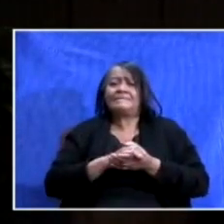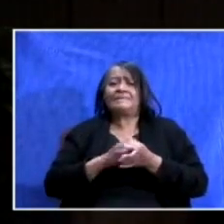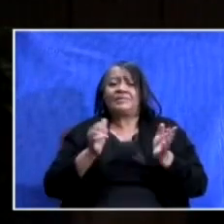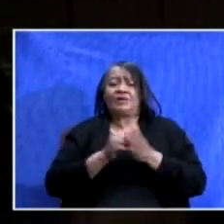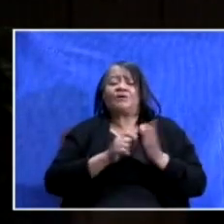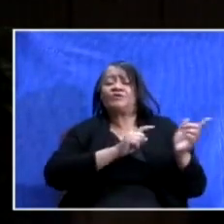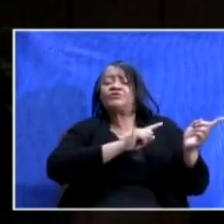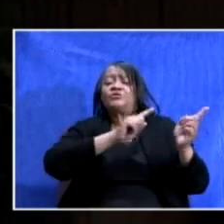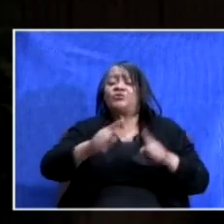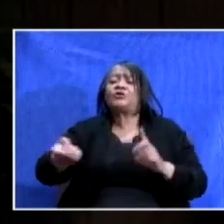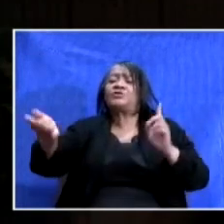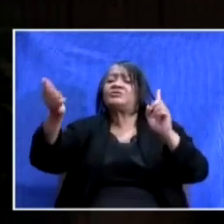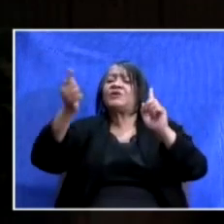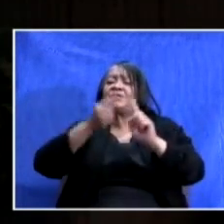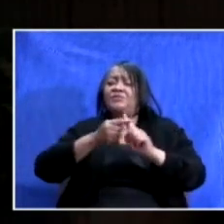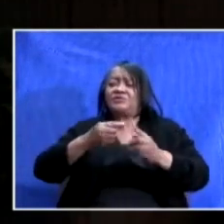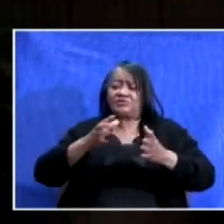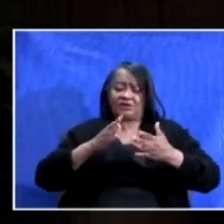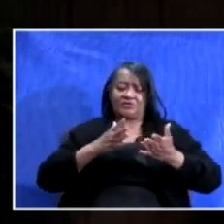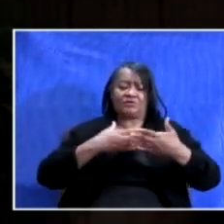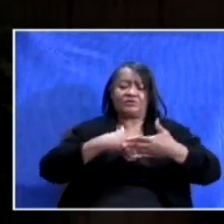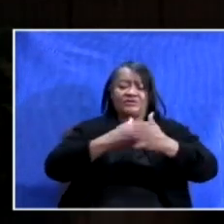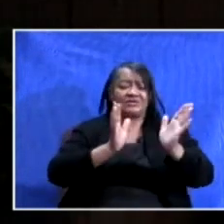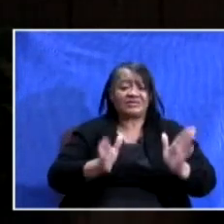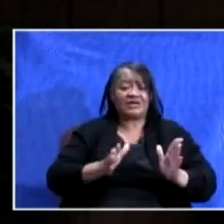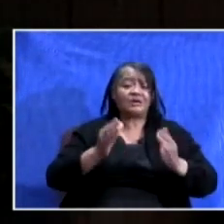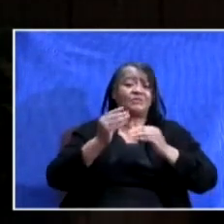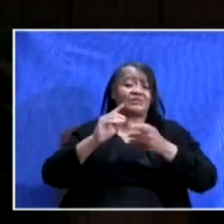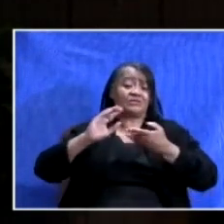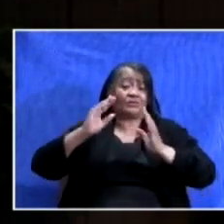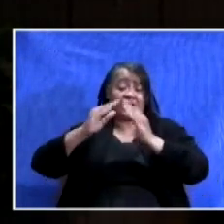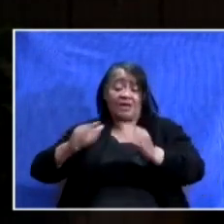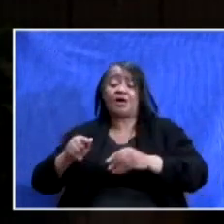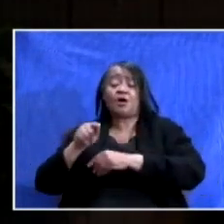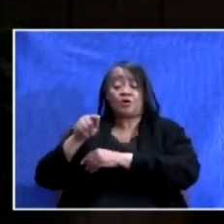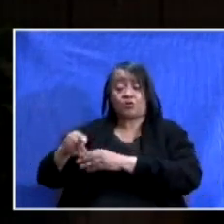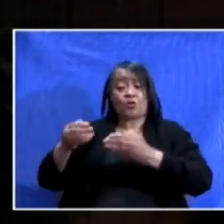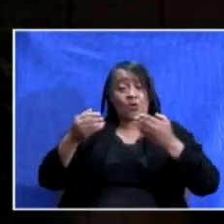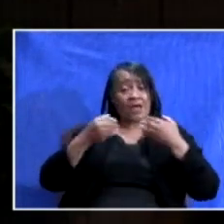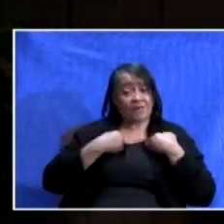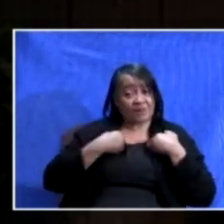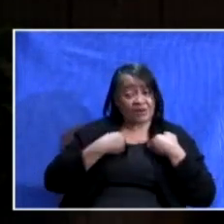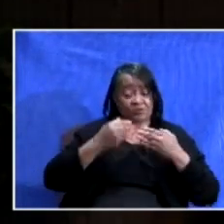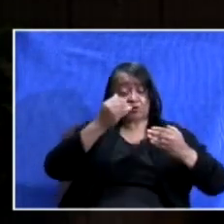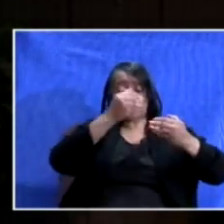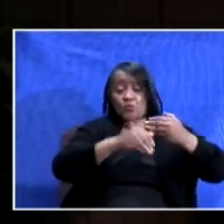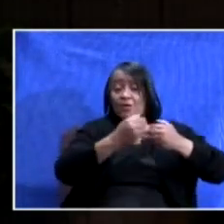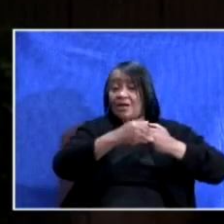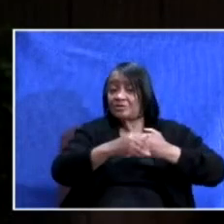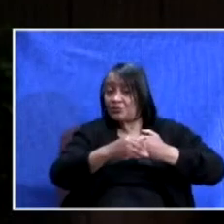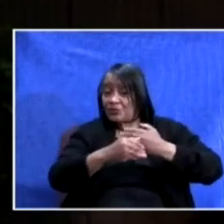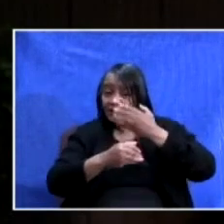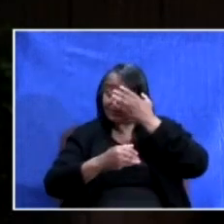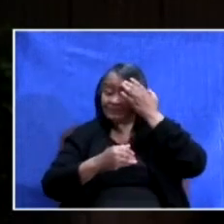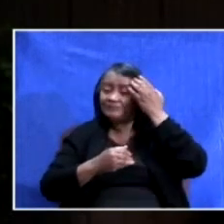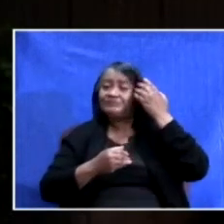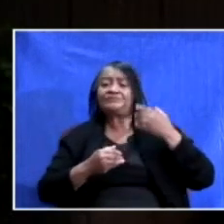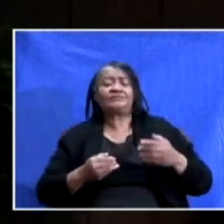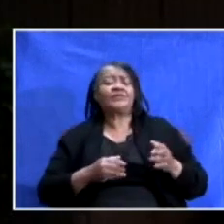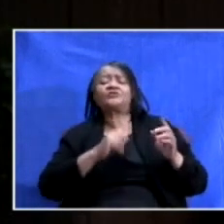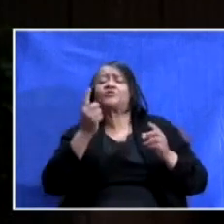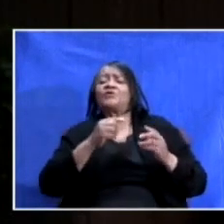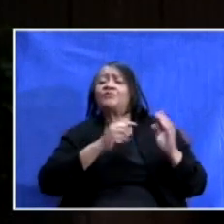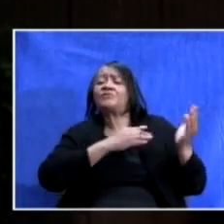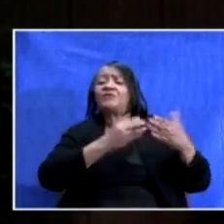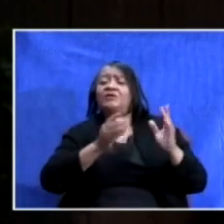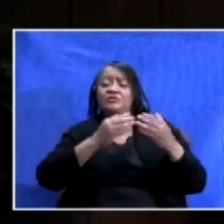So he goes to his neighbor's house who has bread. And he only